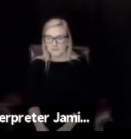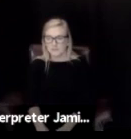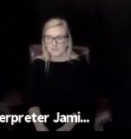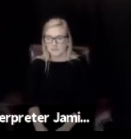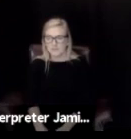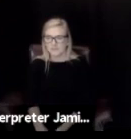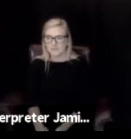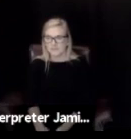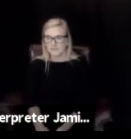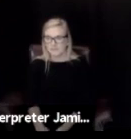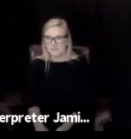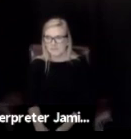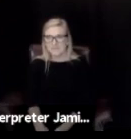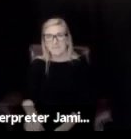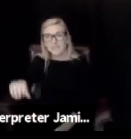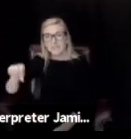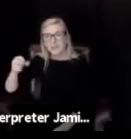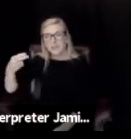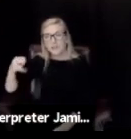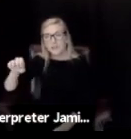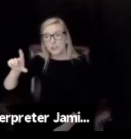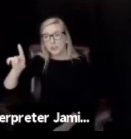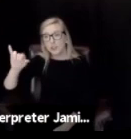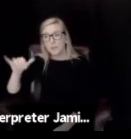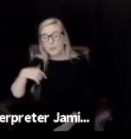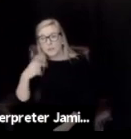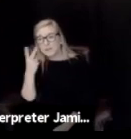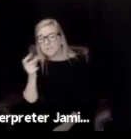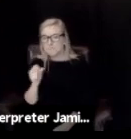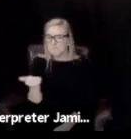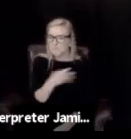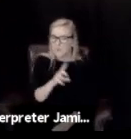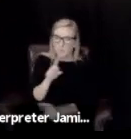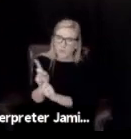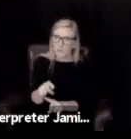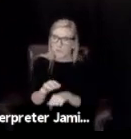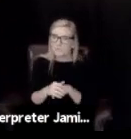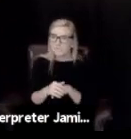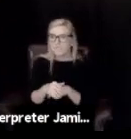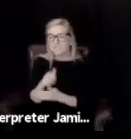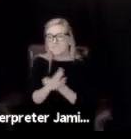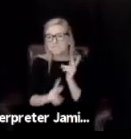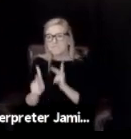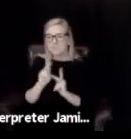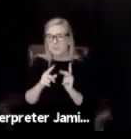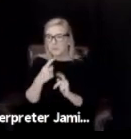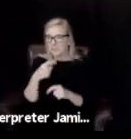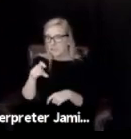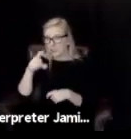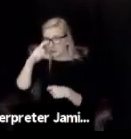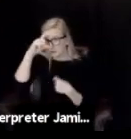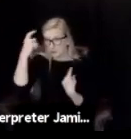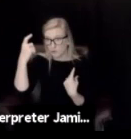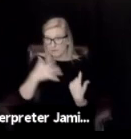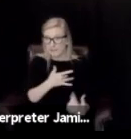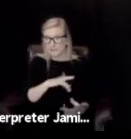Anything, Shelby? Yes, there's a few answers. Some people are saying trauma sensitivity training, cultural